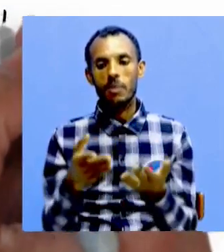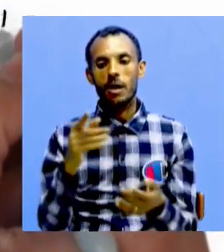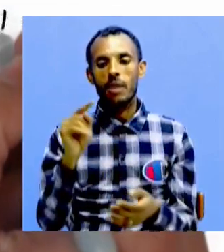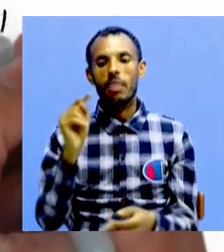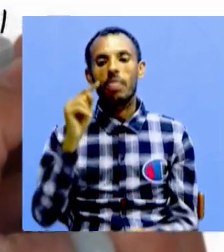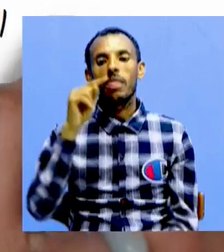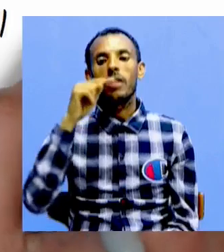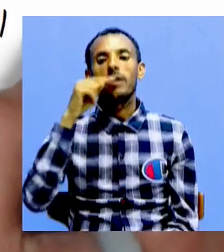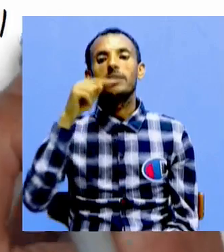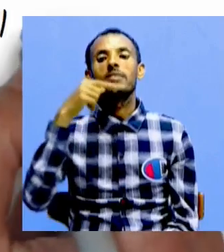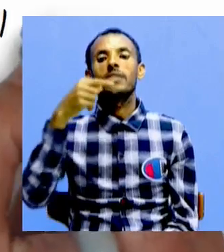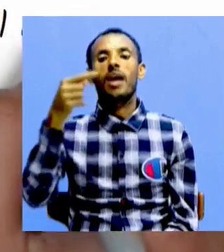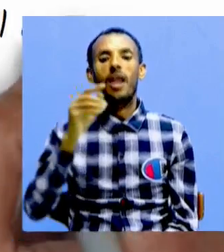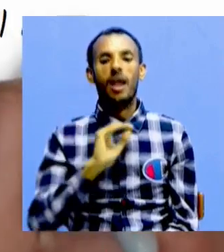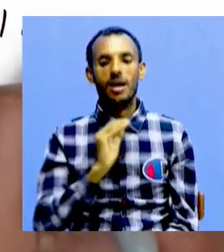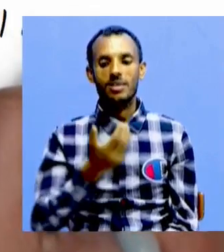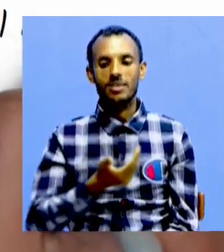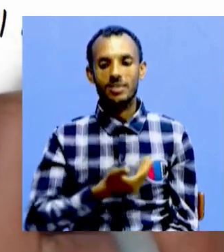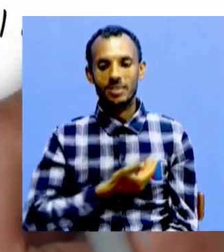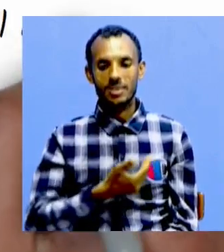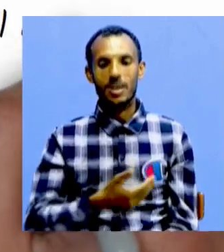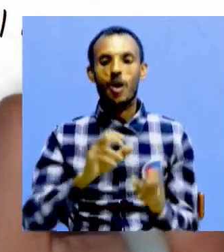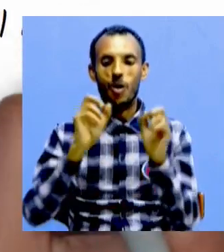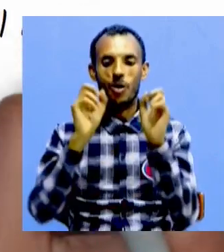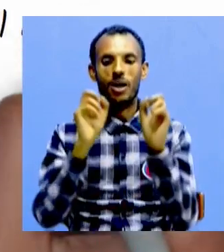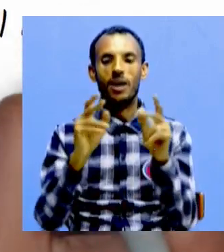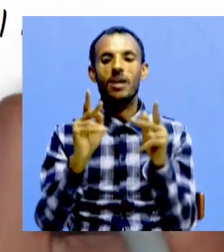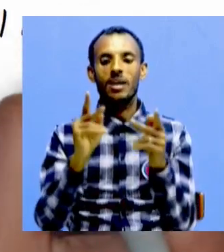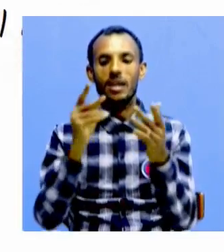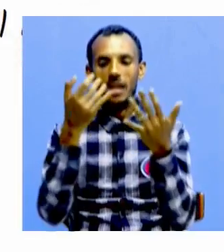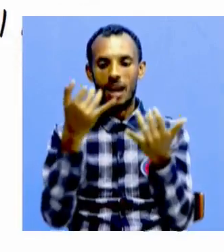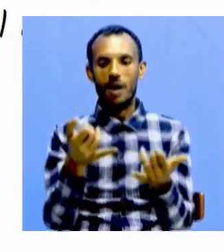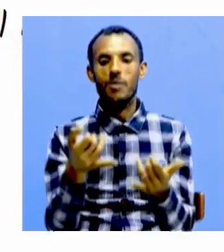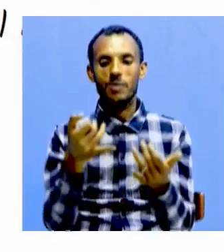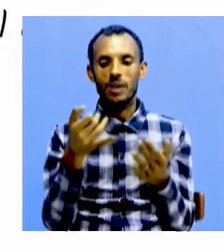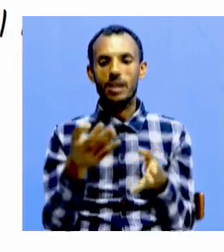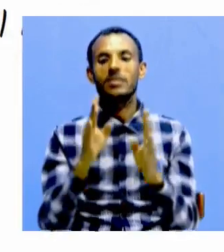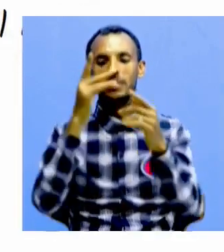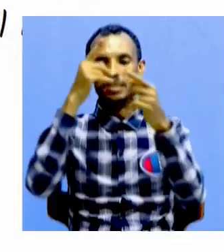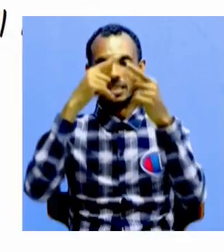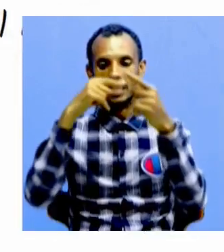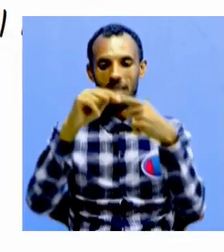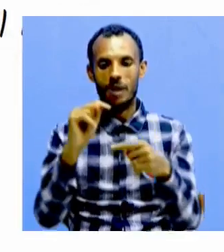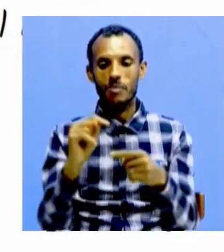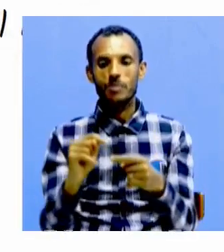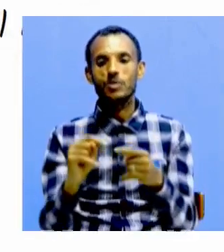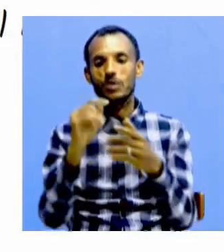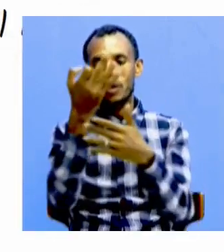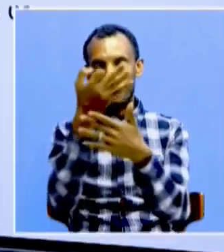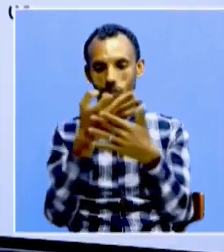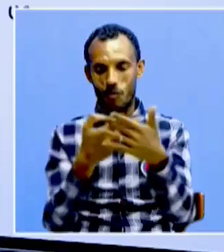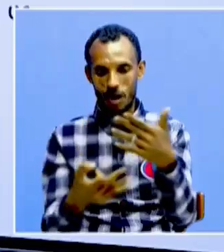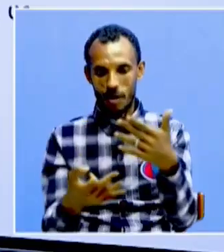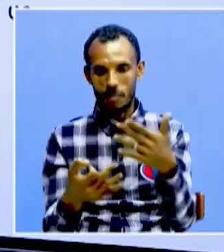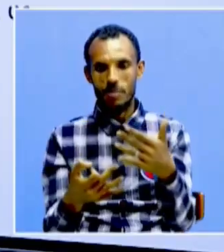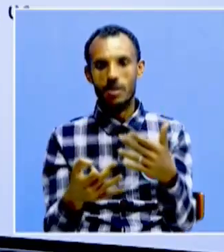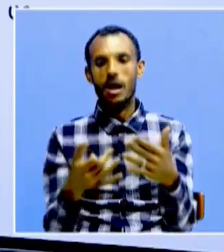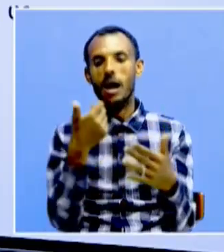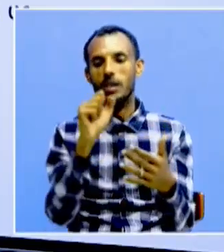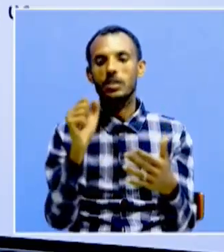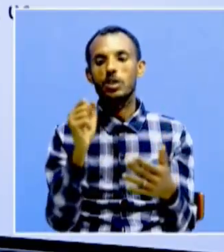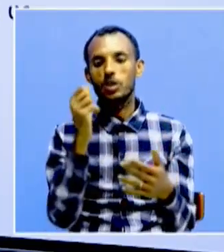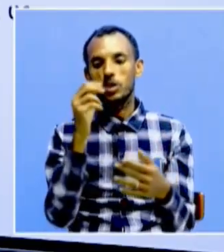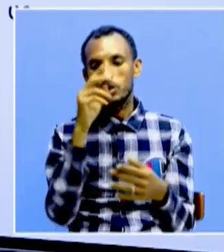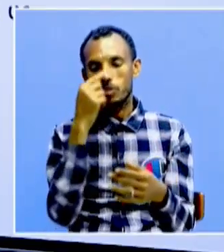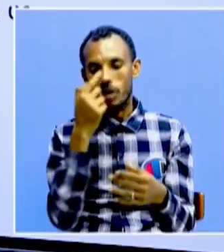tell us. Okay, now let's come up to the form. As usual,